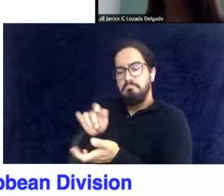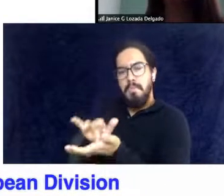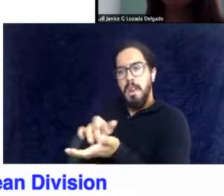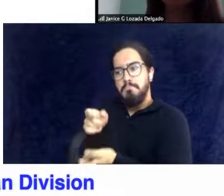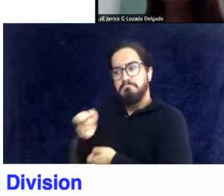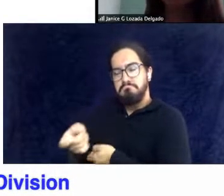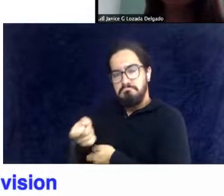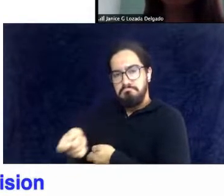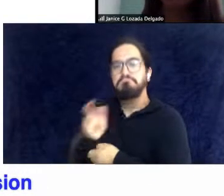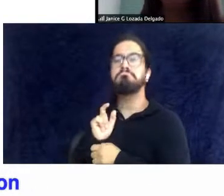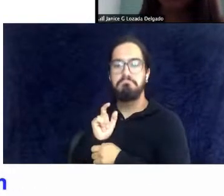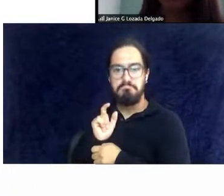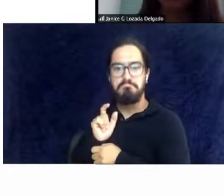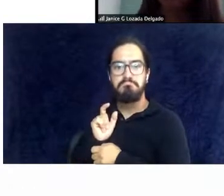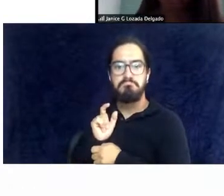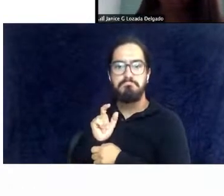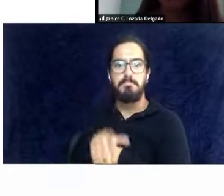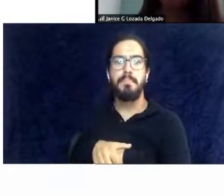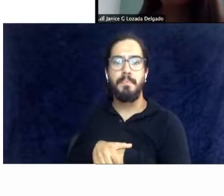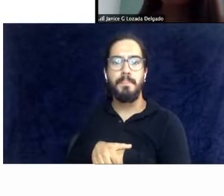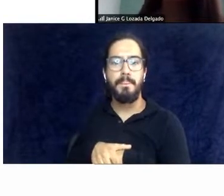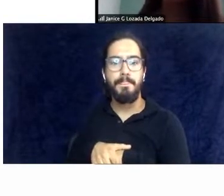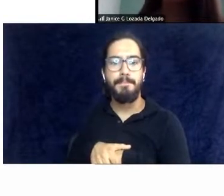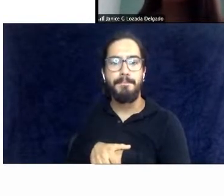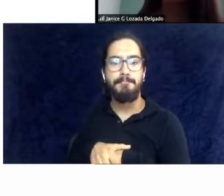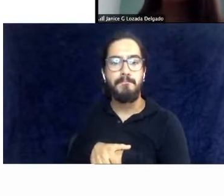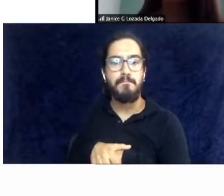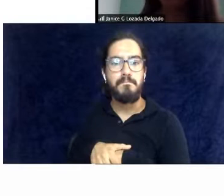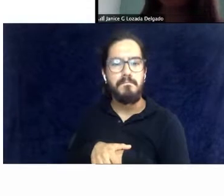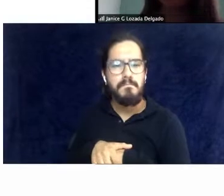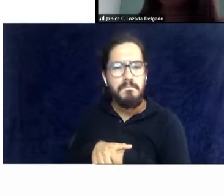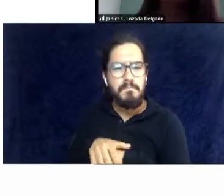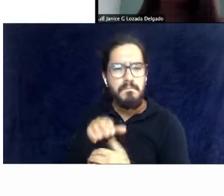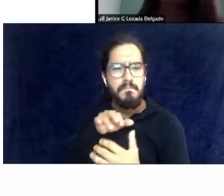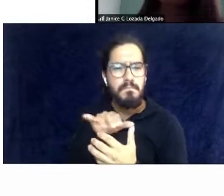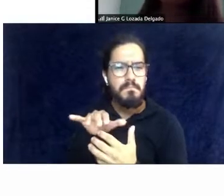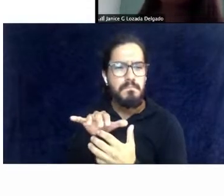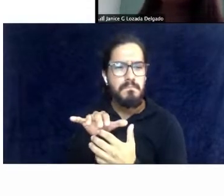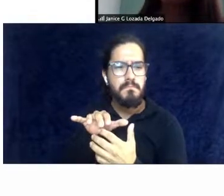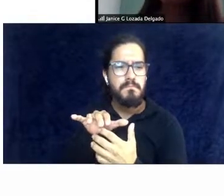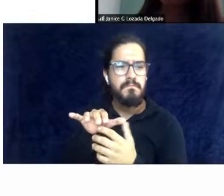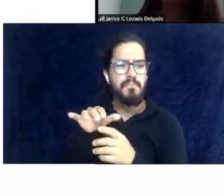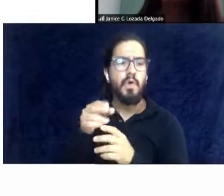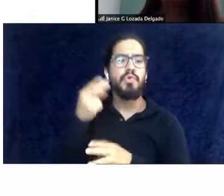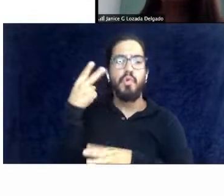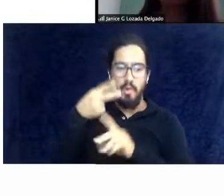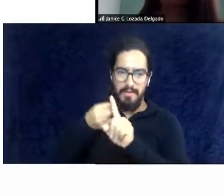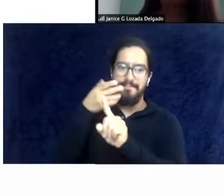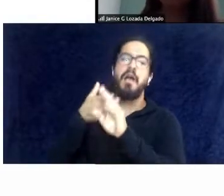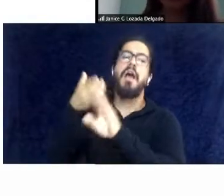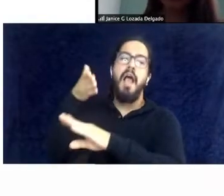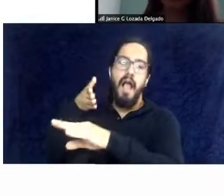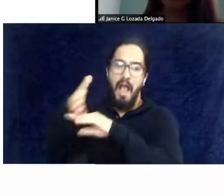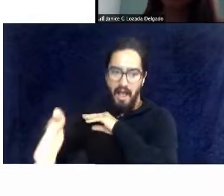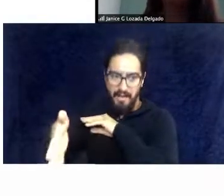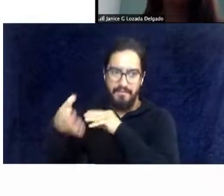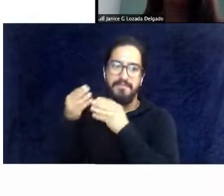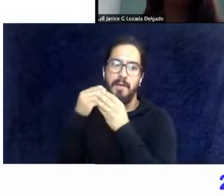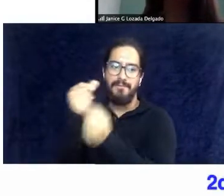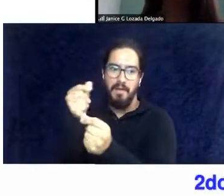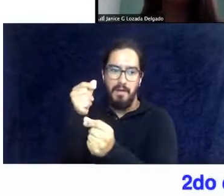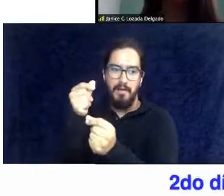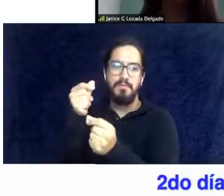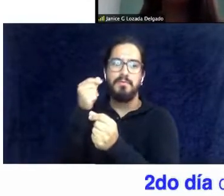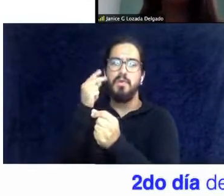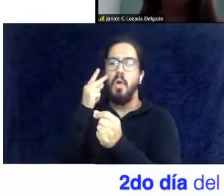at 3, 6, and 12 months after losartan treatment to measure glucose and insulin levels. We